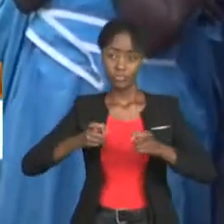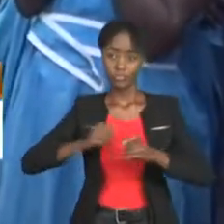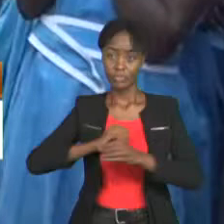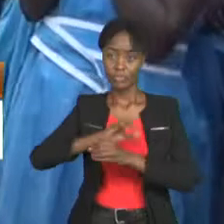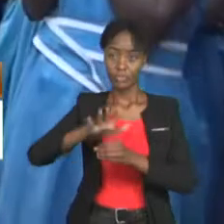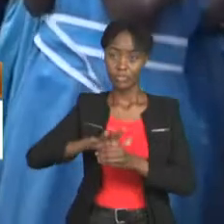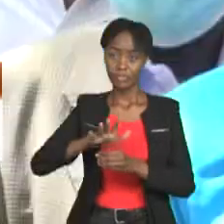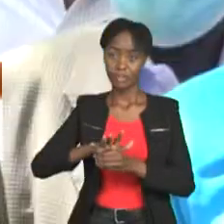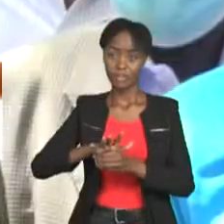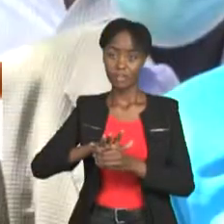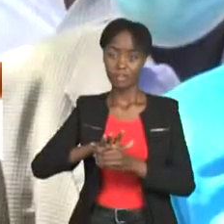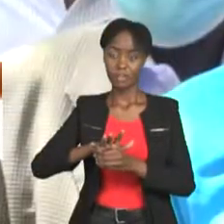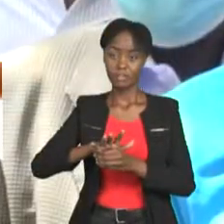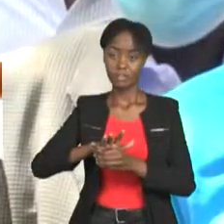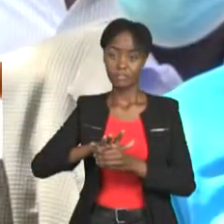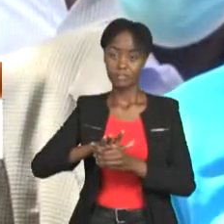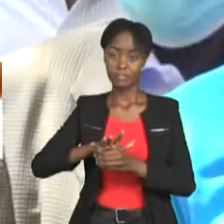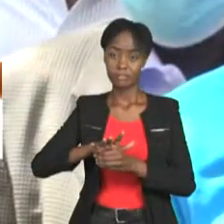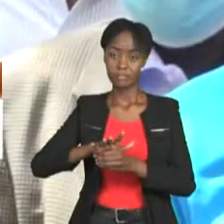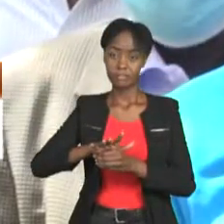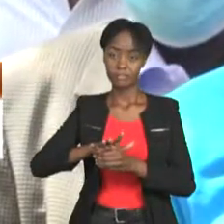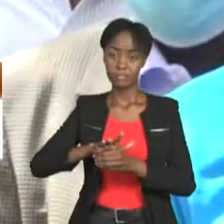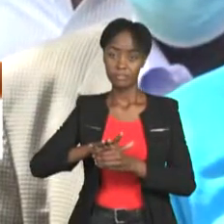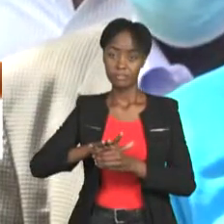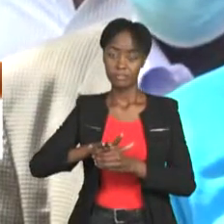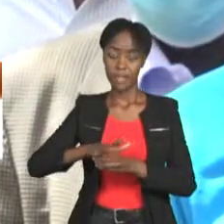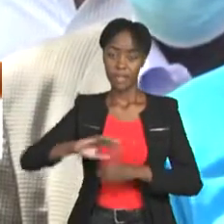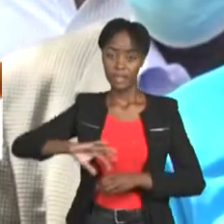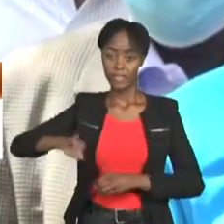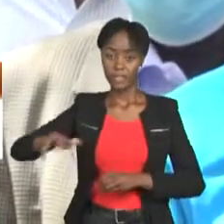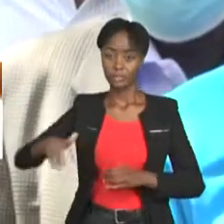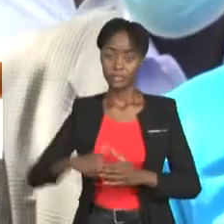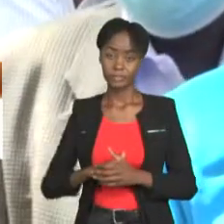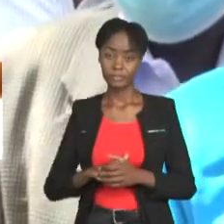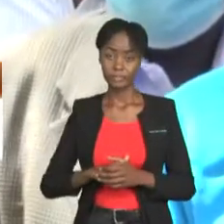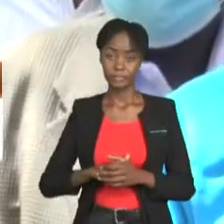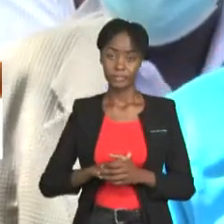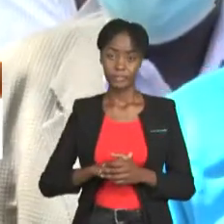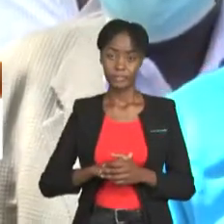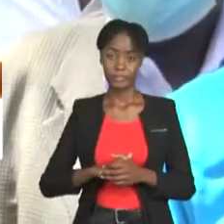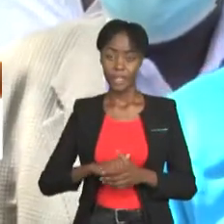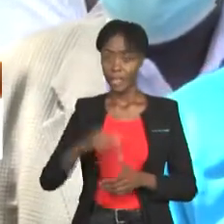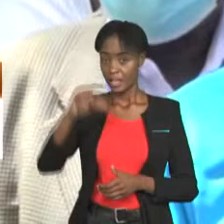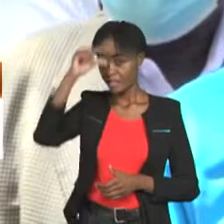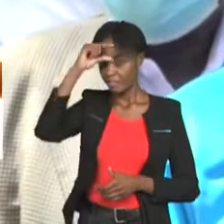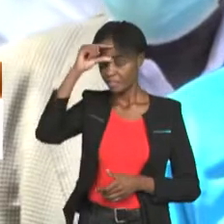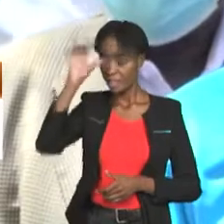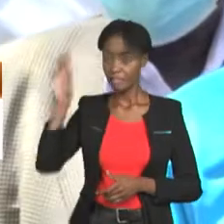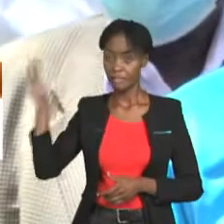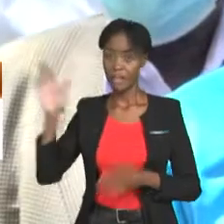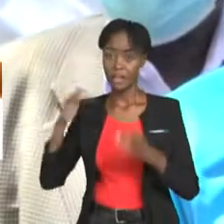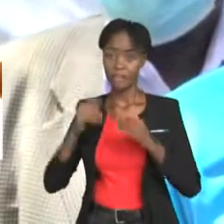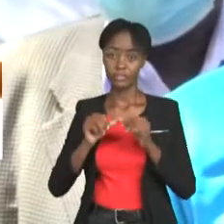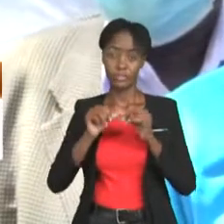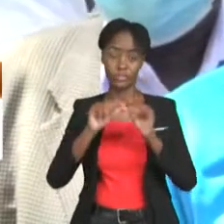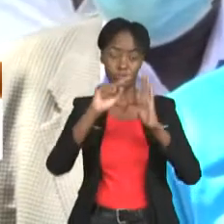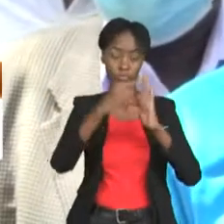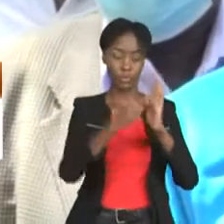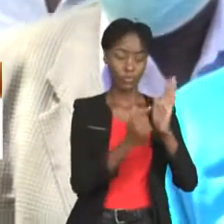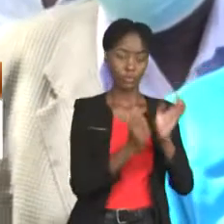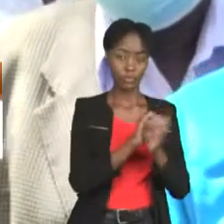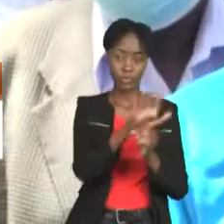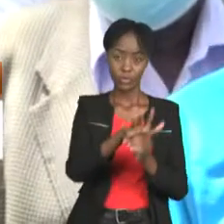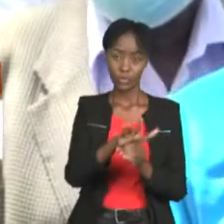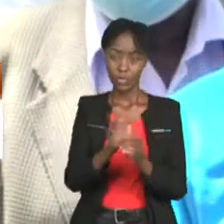kaunti hiyo. My government has continued to put in place public health protocols to contain the spread